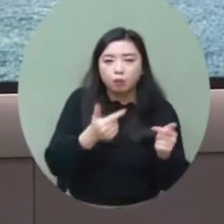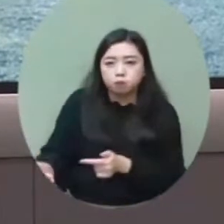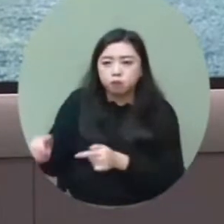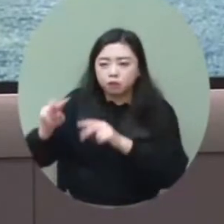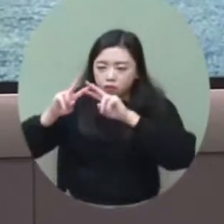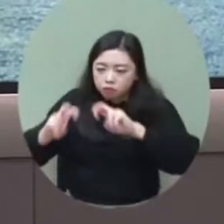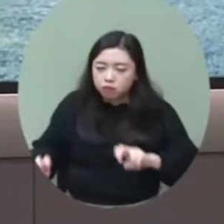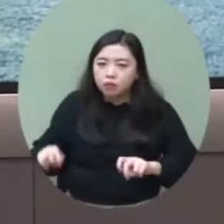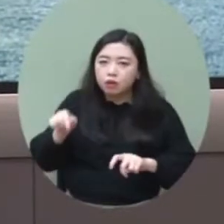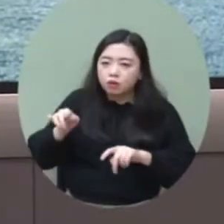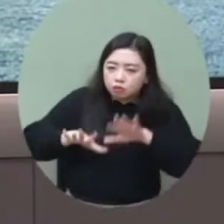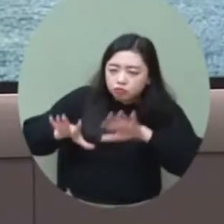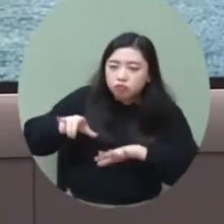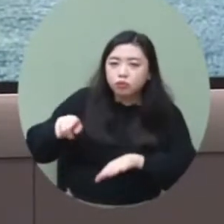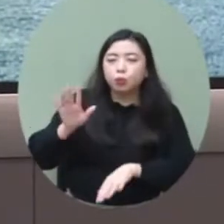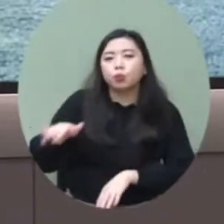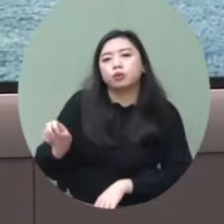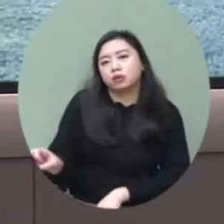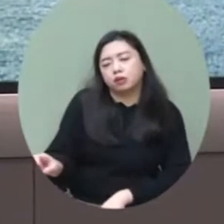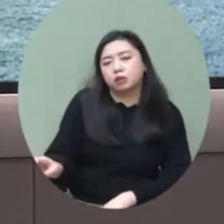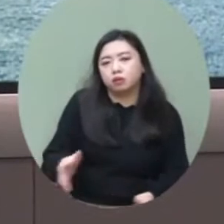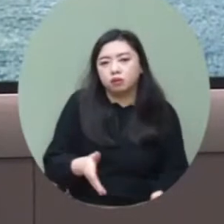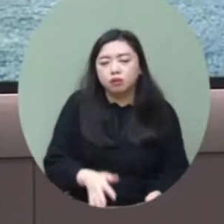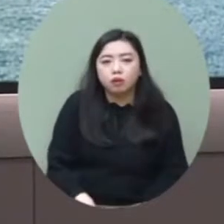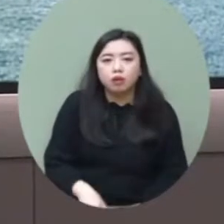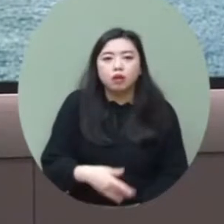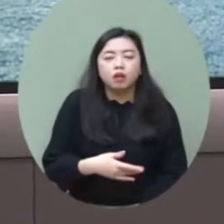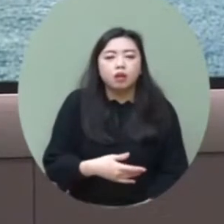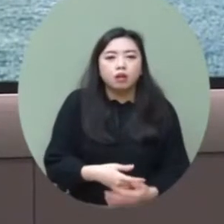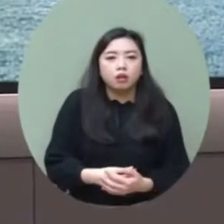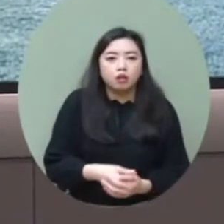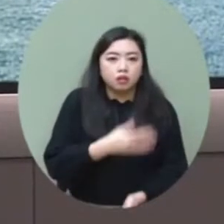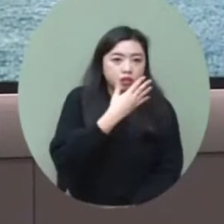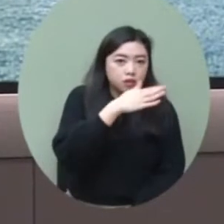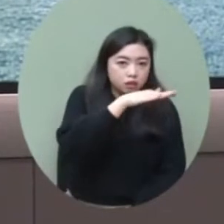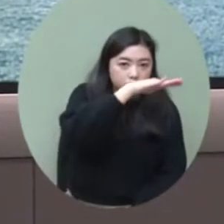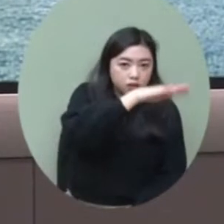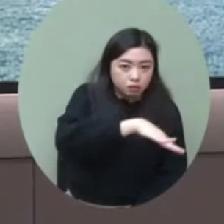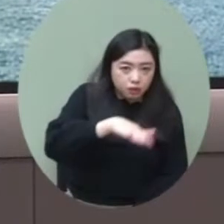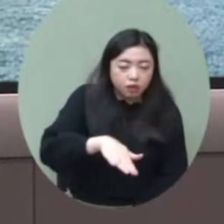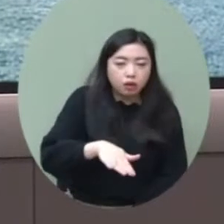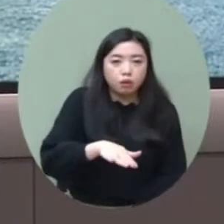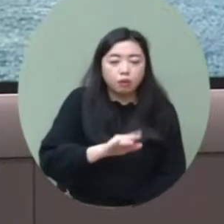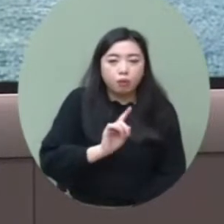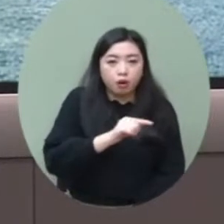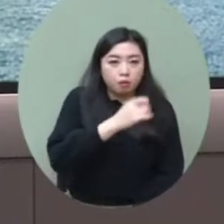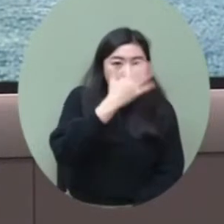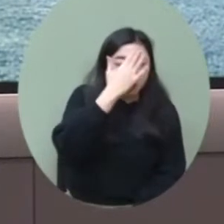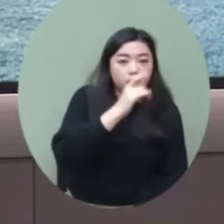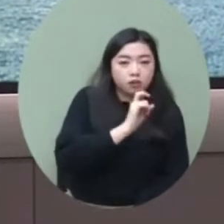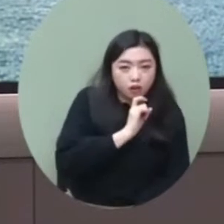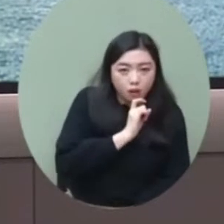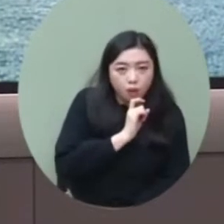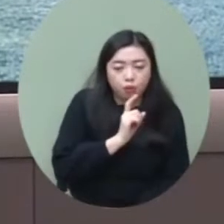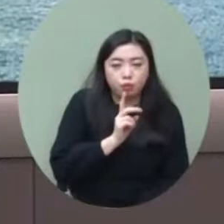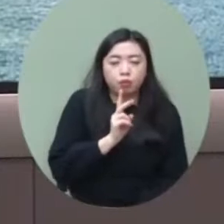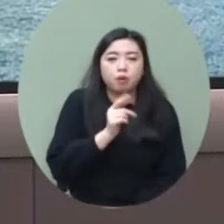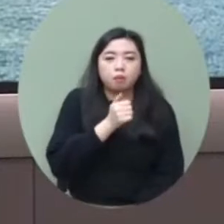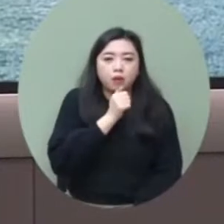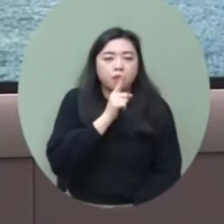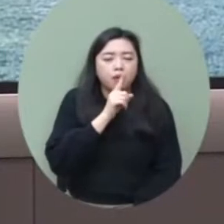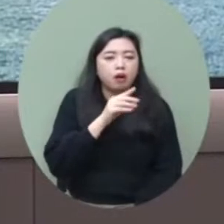These cases have been referred to the coroner's court for investigation. In any event,